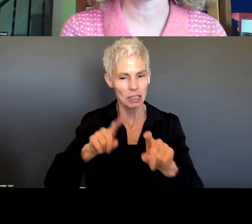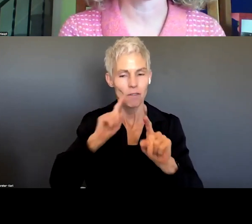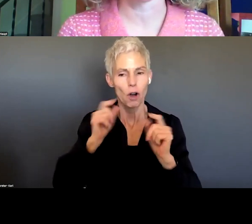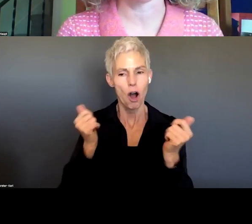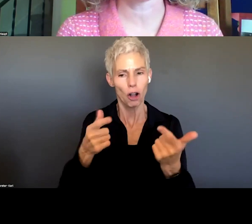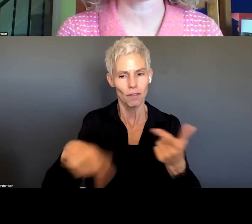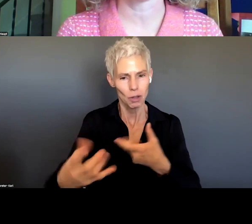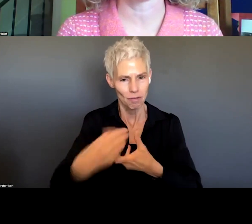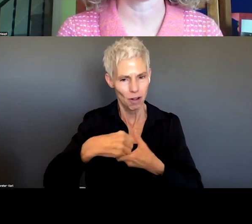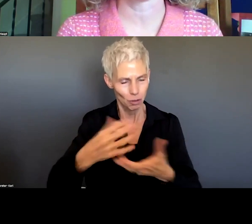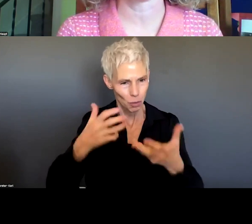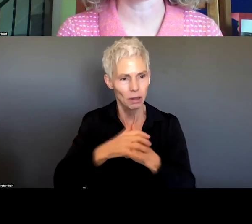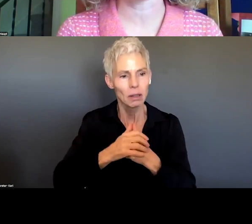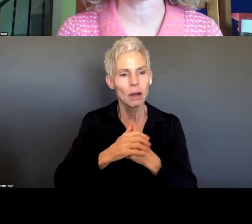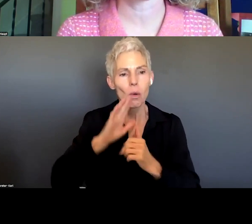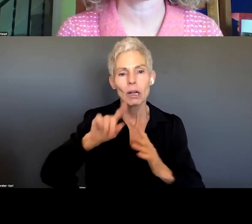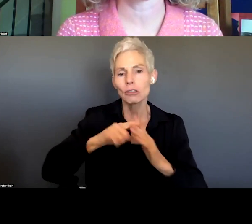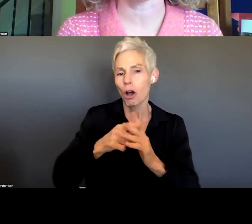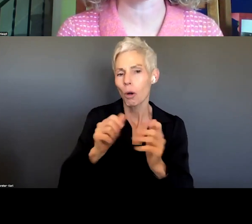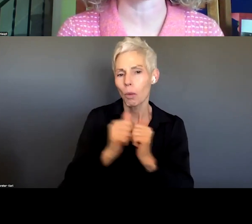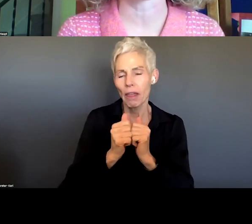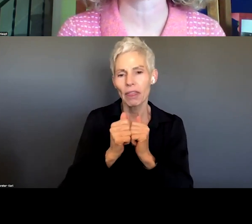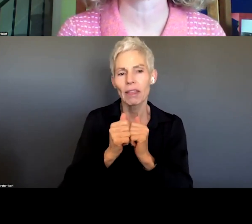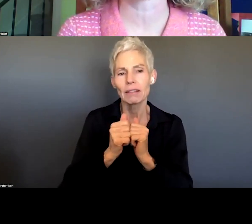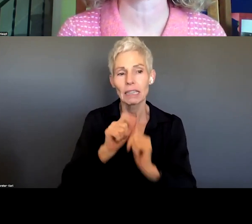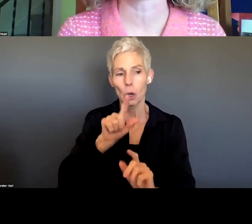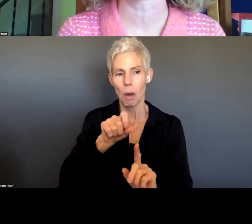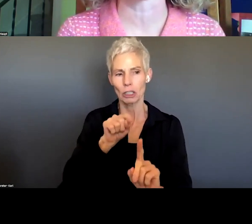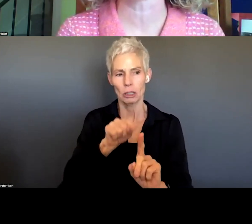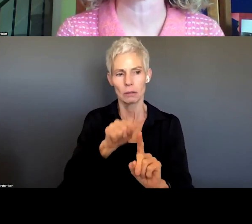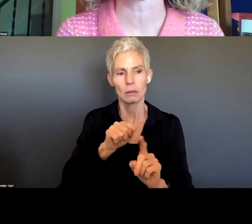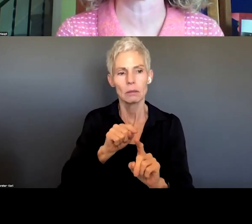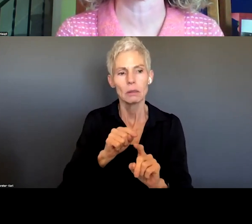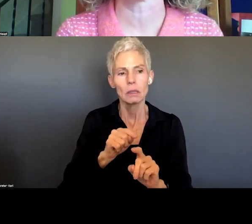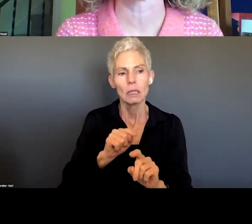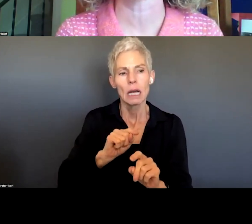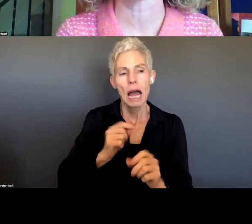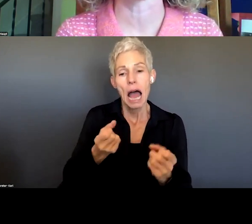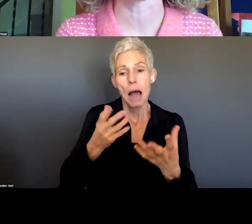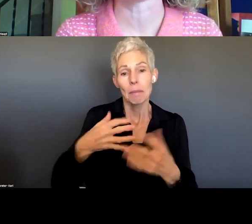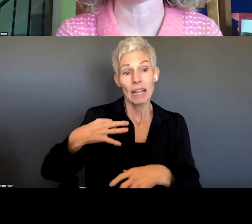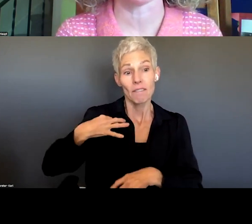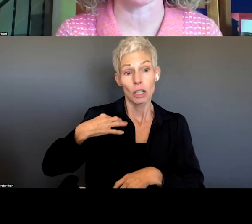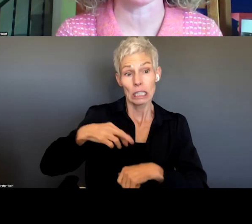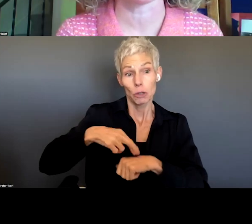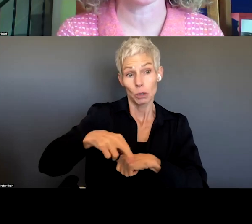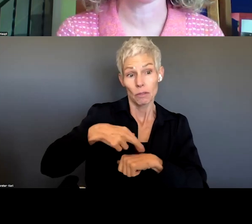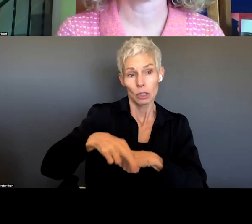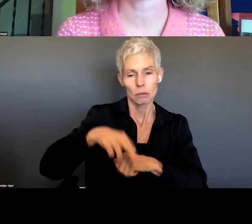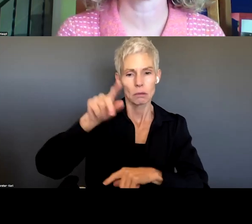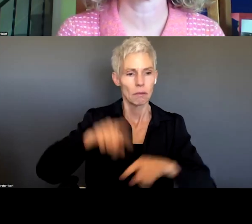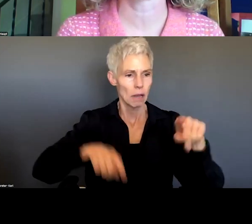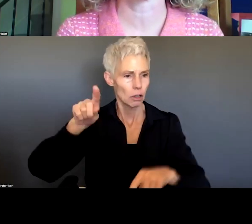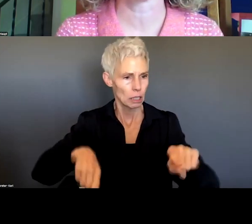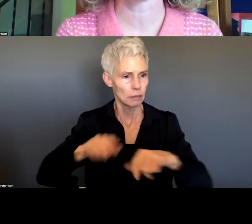start with the question: the amount of involuntary referrals greatly varies.